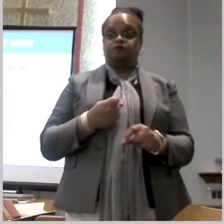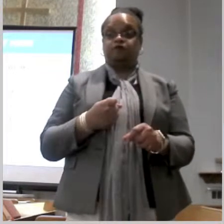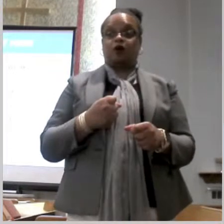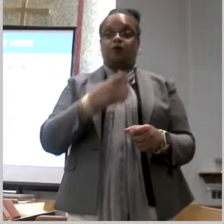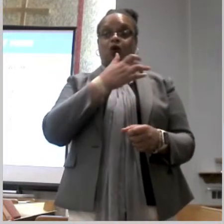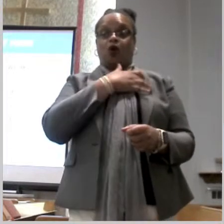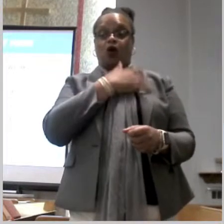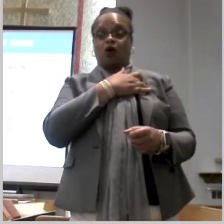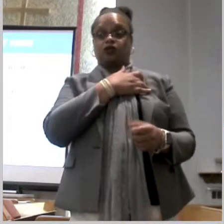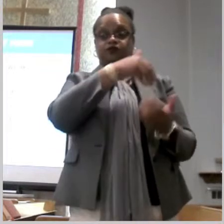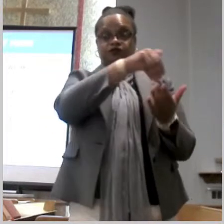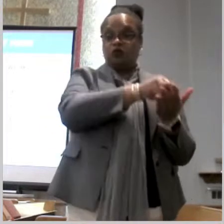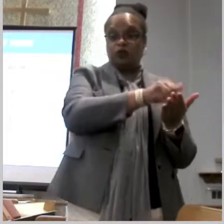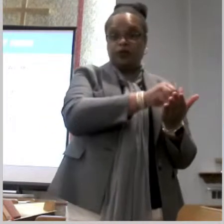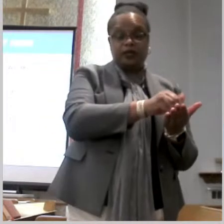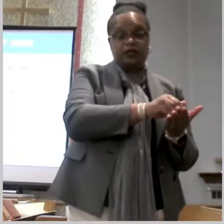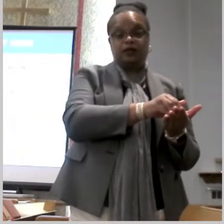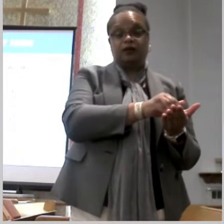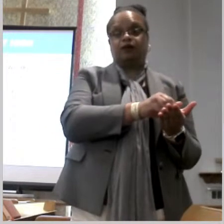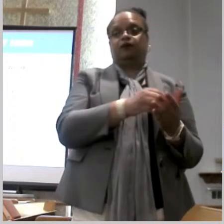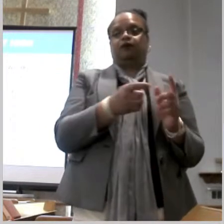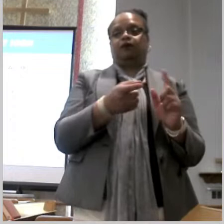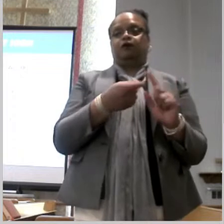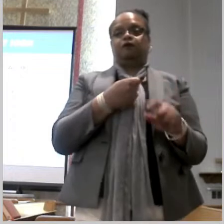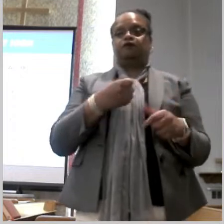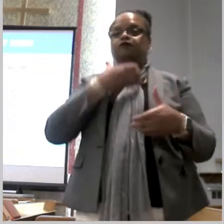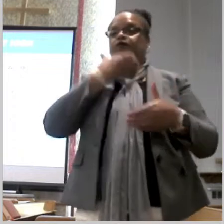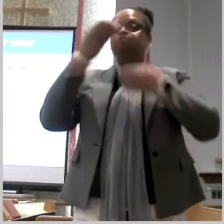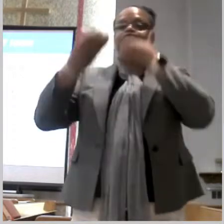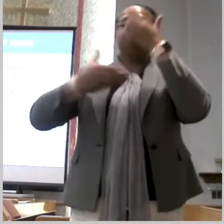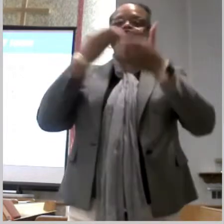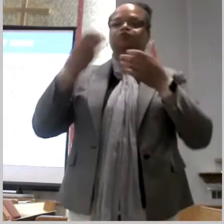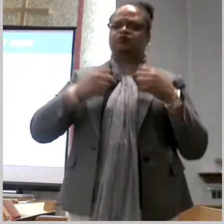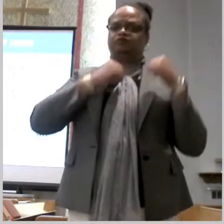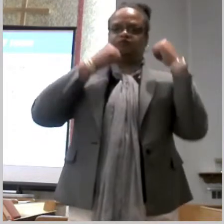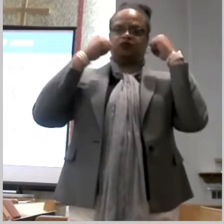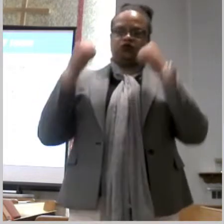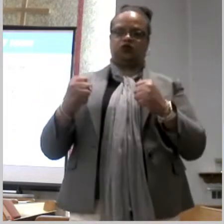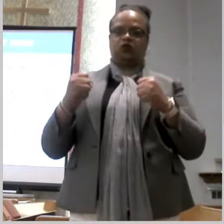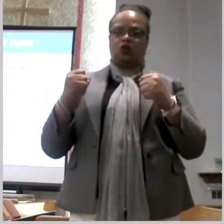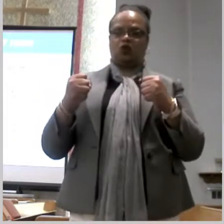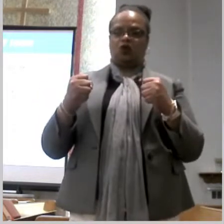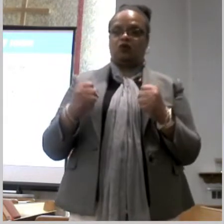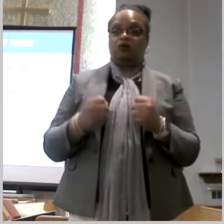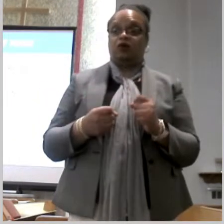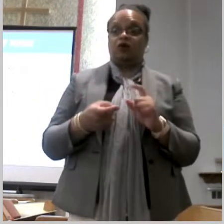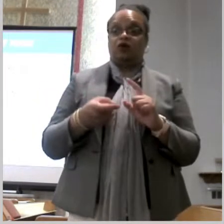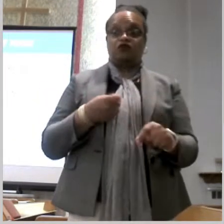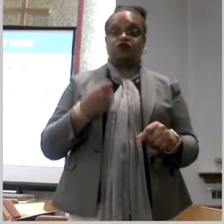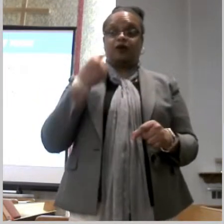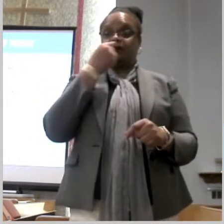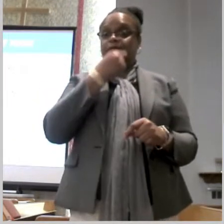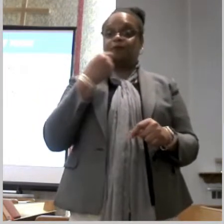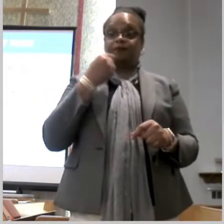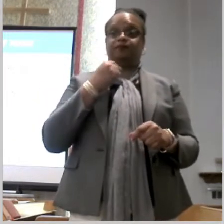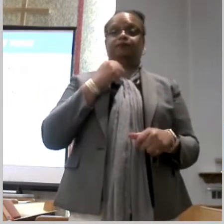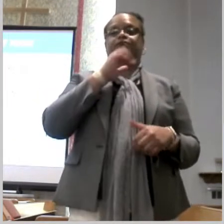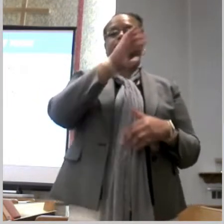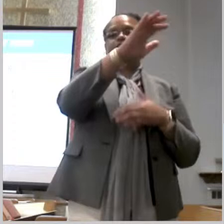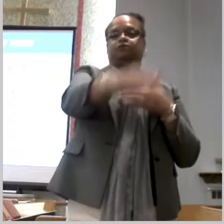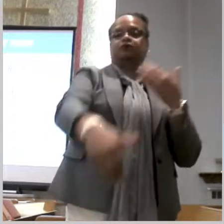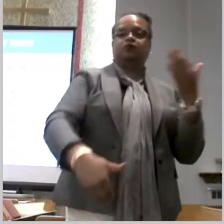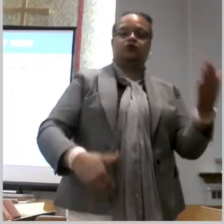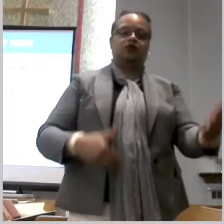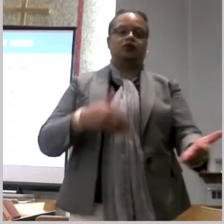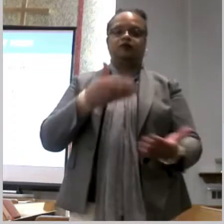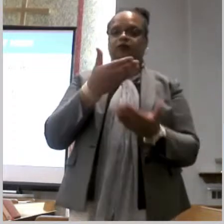praised from the hearts of the weak, from the shouts of the